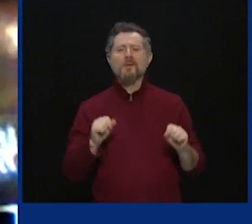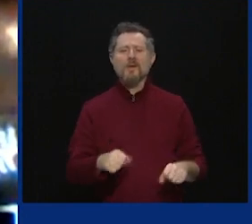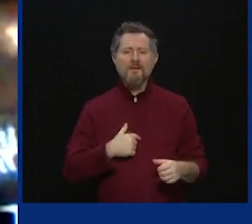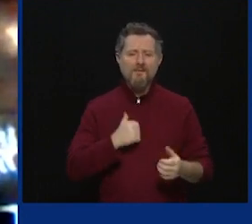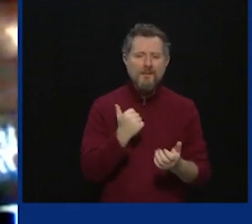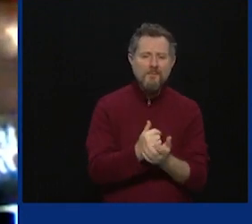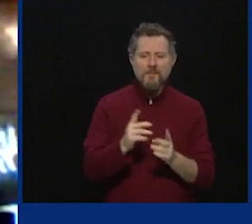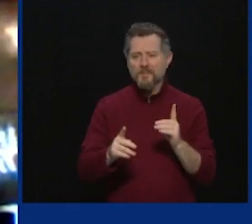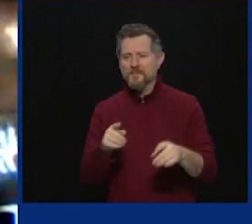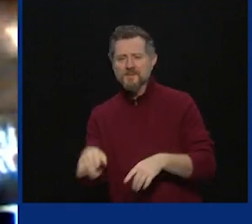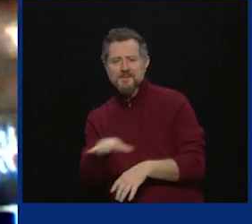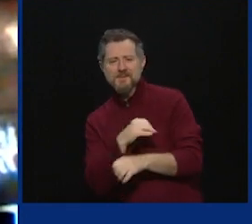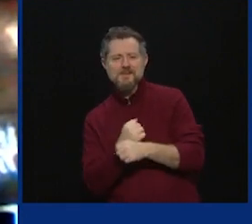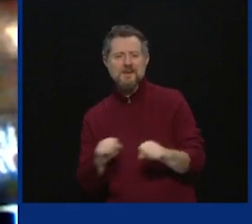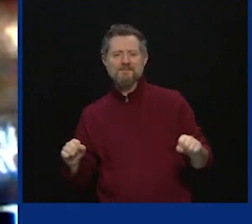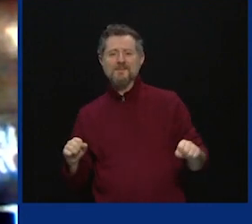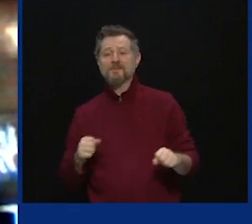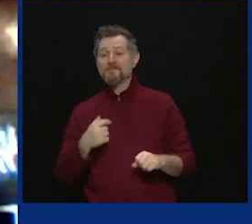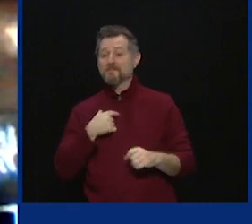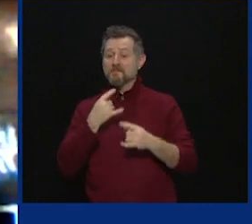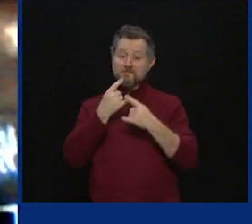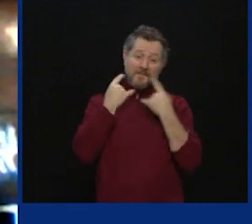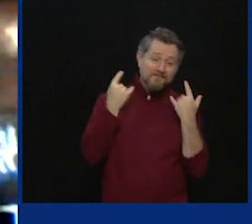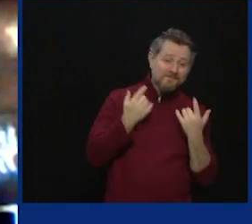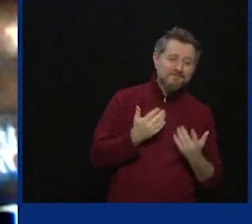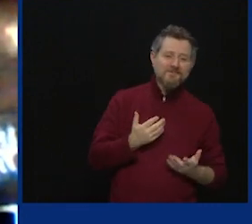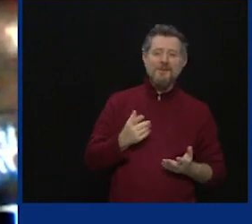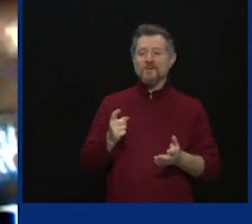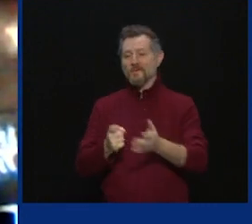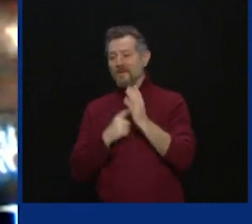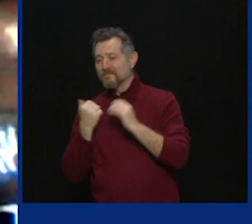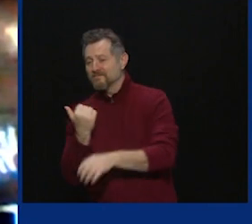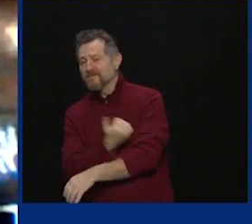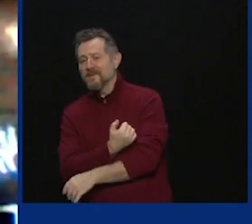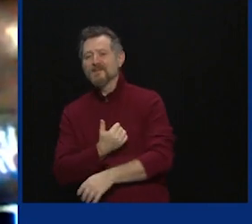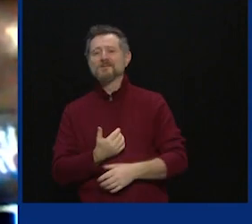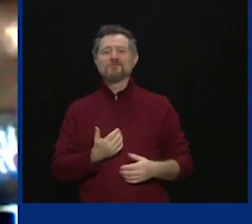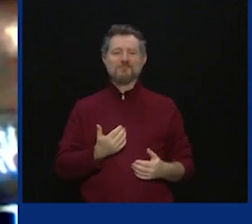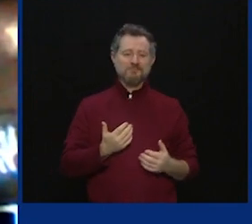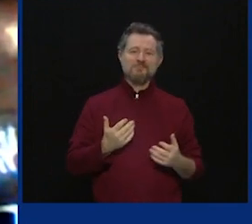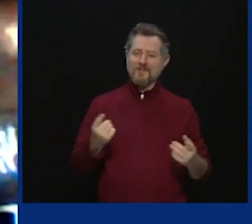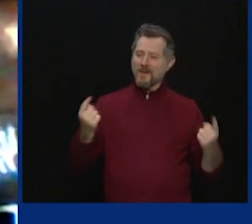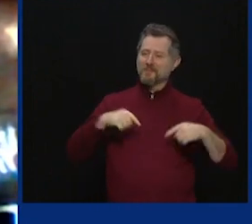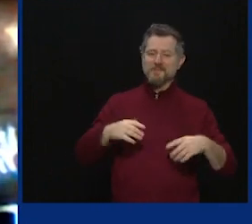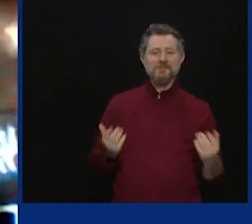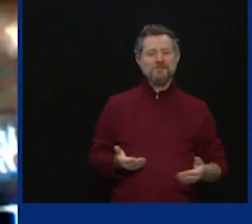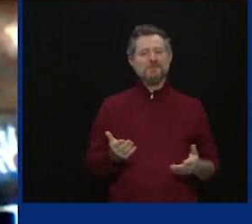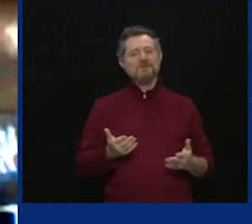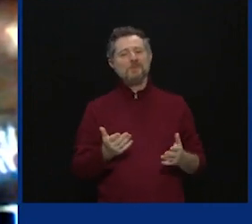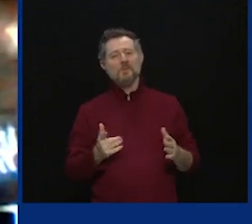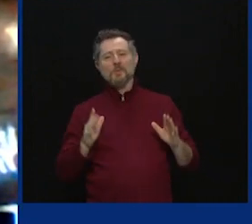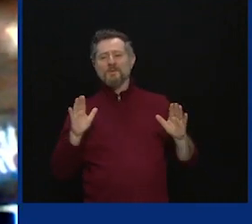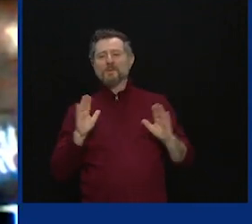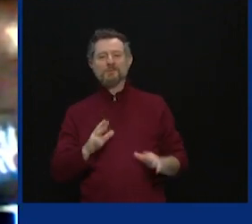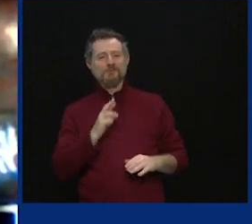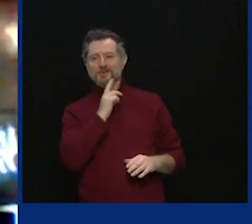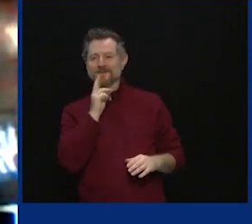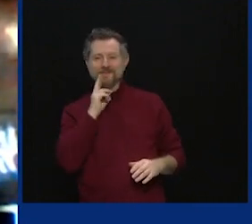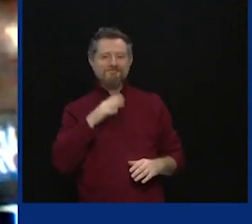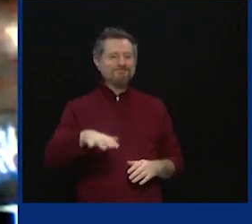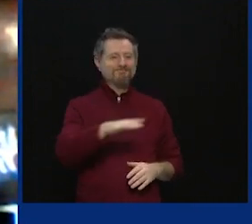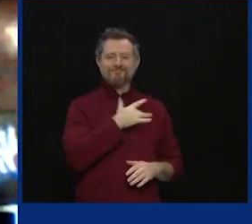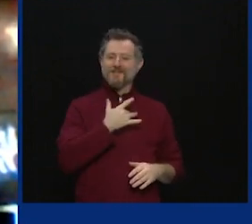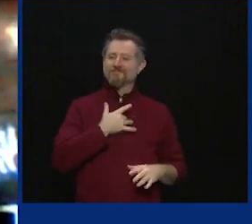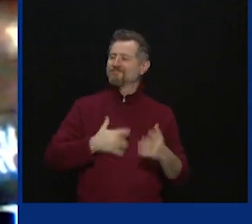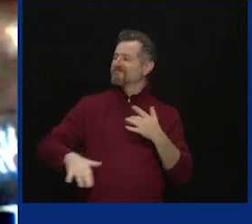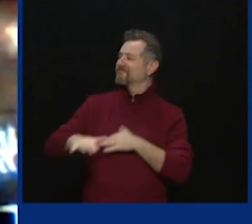wearing masks, requiring people to get vaccinations in order to come out to wonderful restaurants and wonderful places in the community in